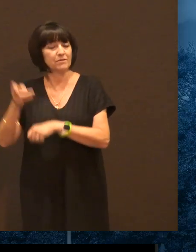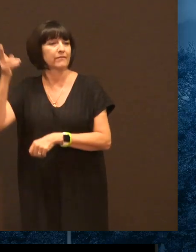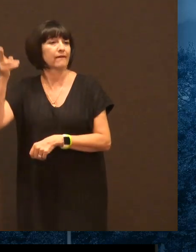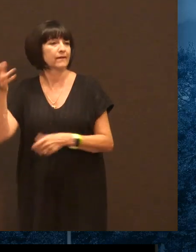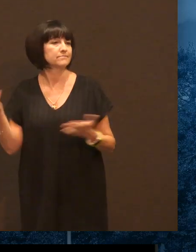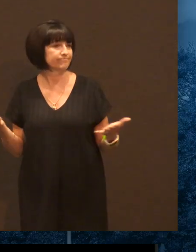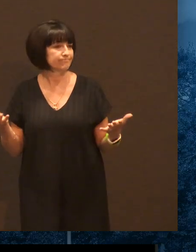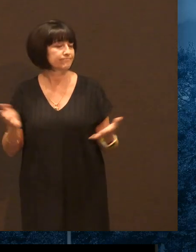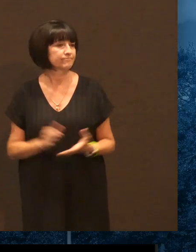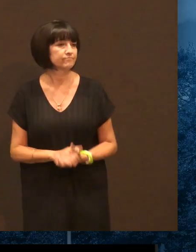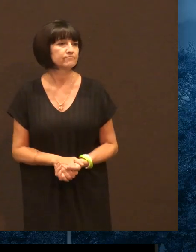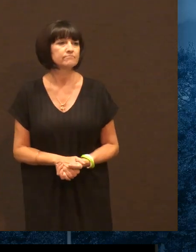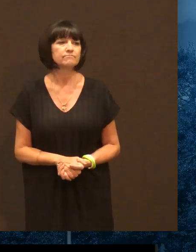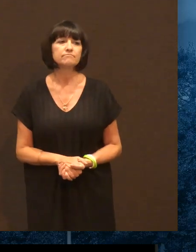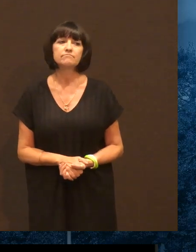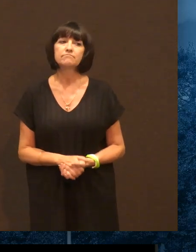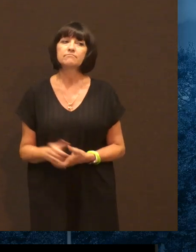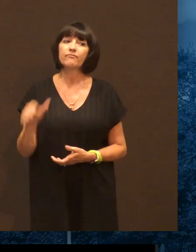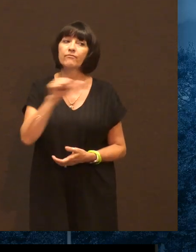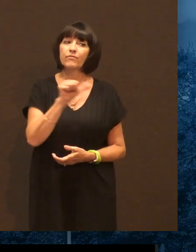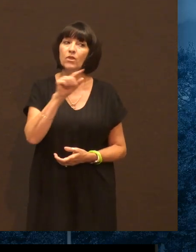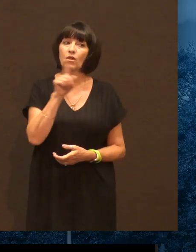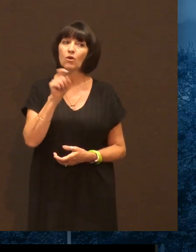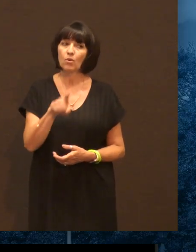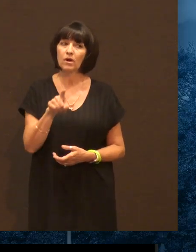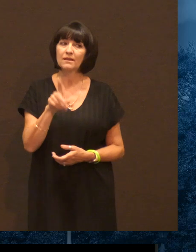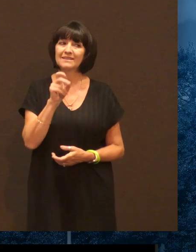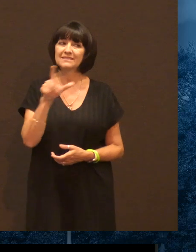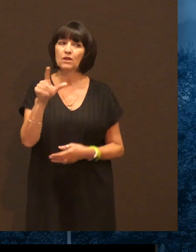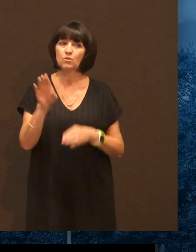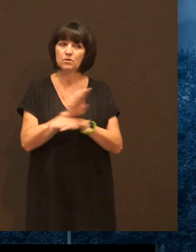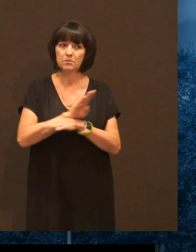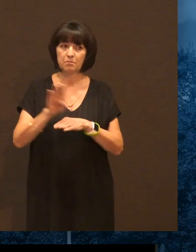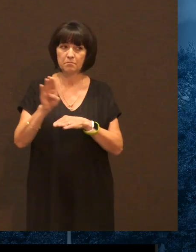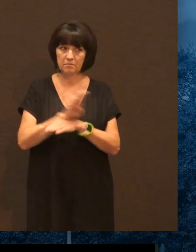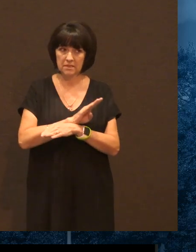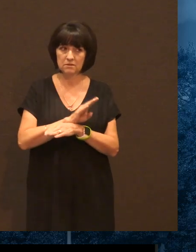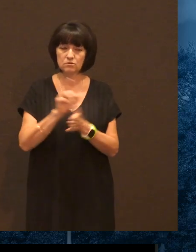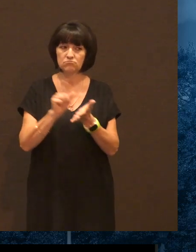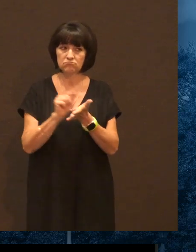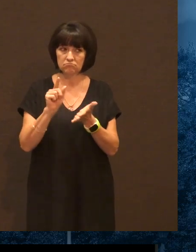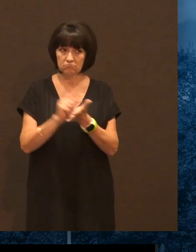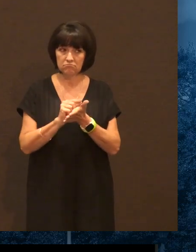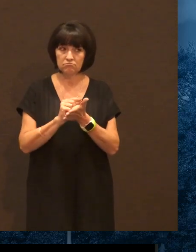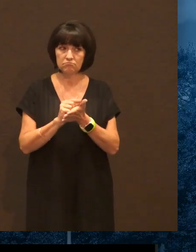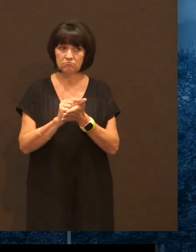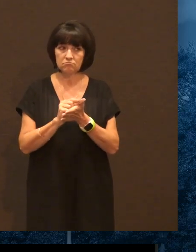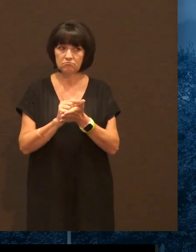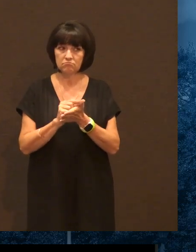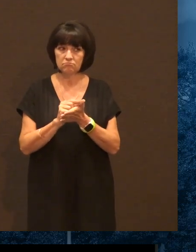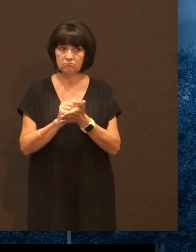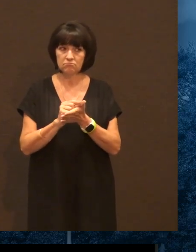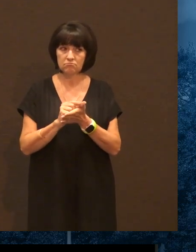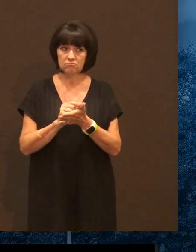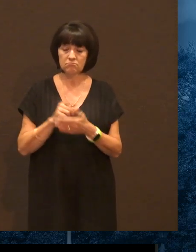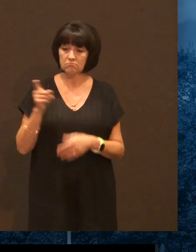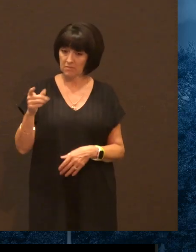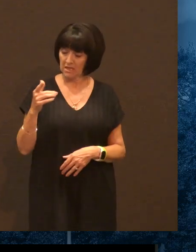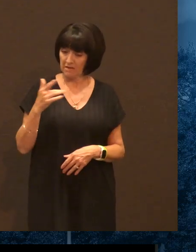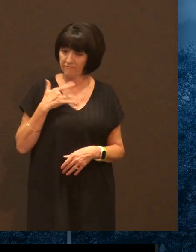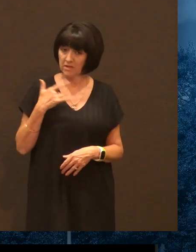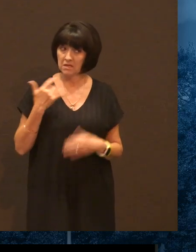Next question's from Peter Osborne at Delaware Business Times. Have we gotten to a point yet where we feel that we can effectively do contact